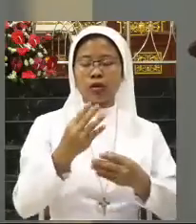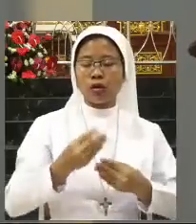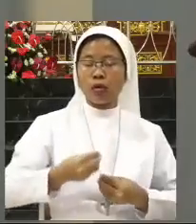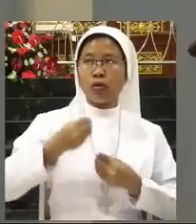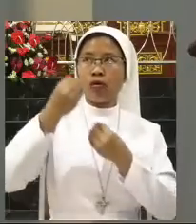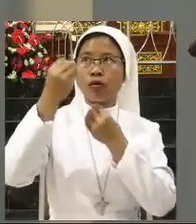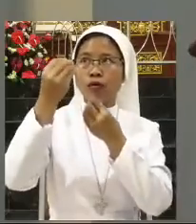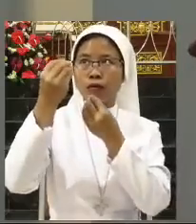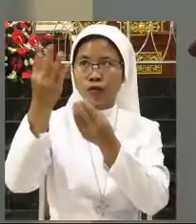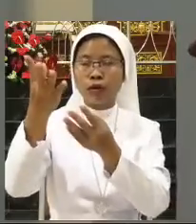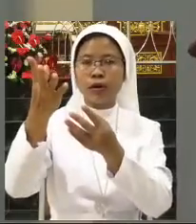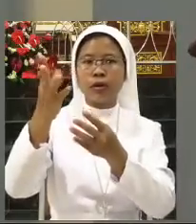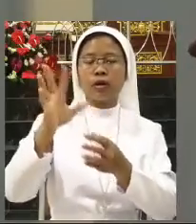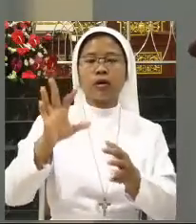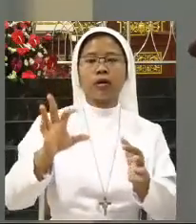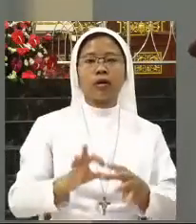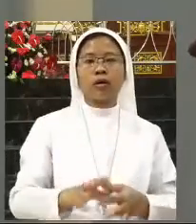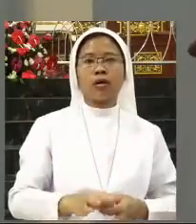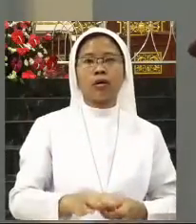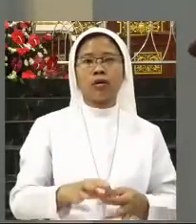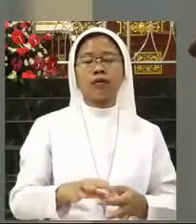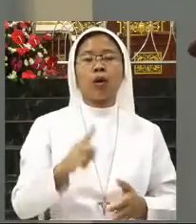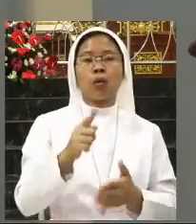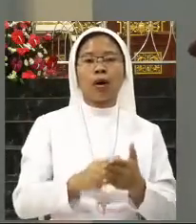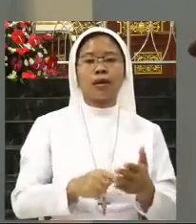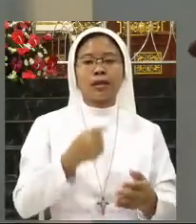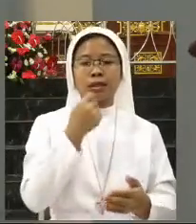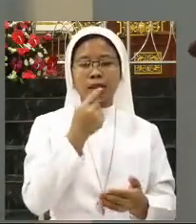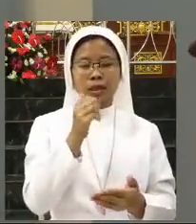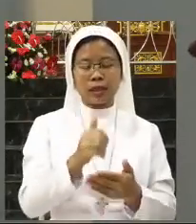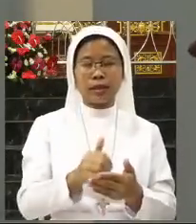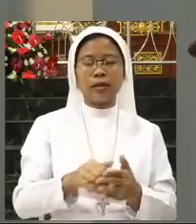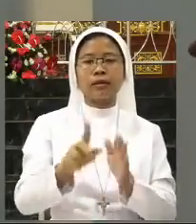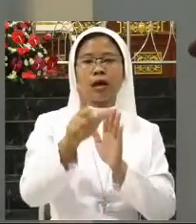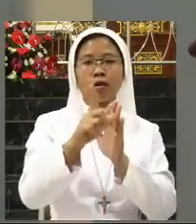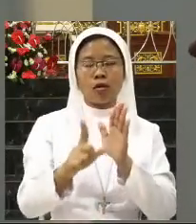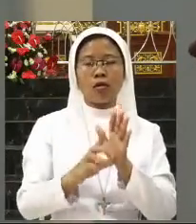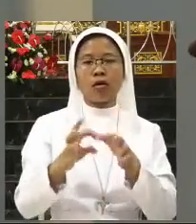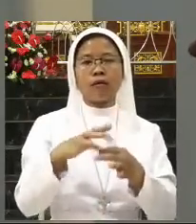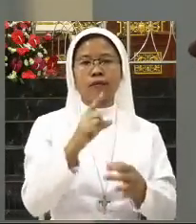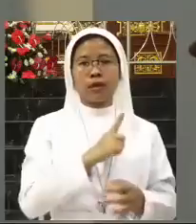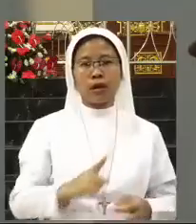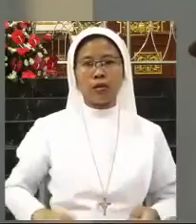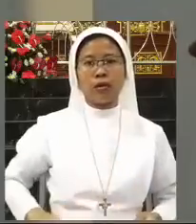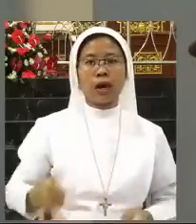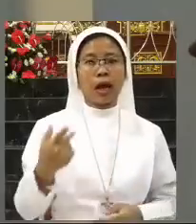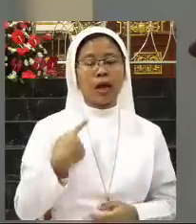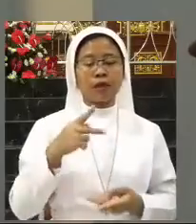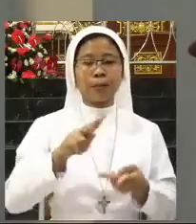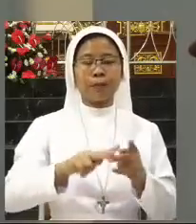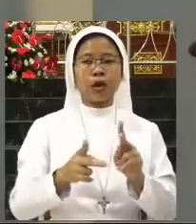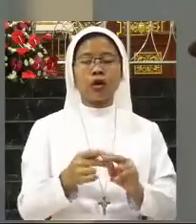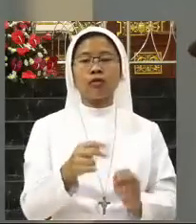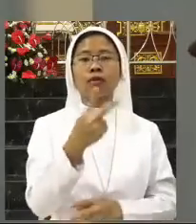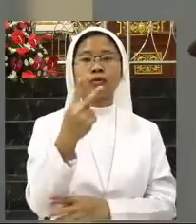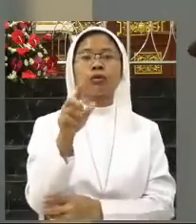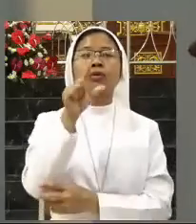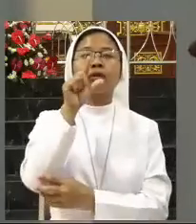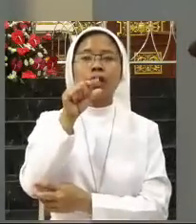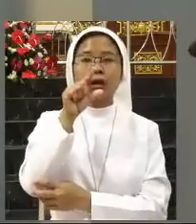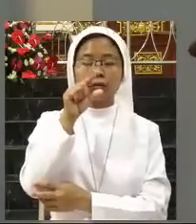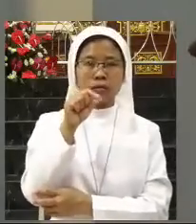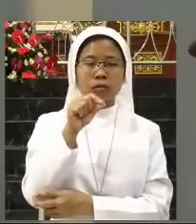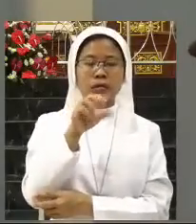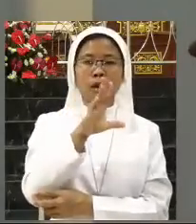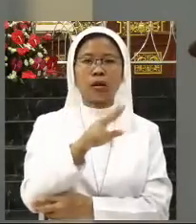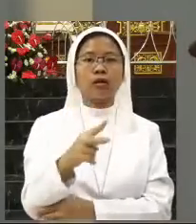sacrifice in keeping with what is said in the law of the Lord, a pair of doves or